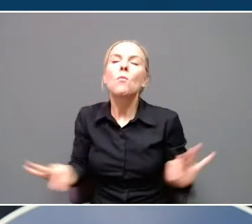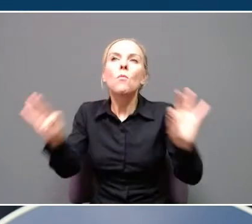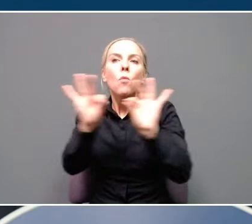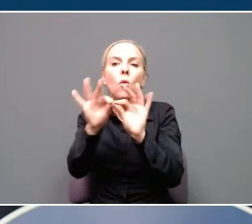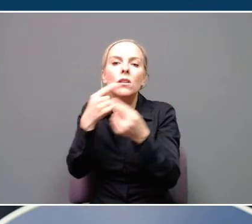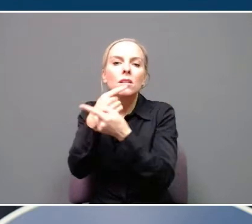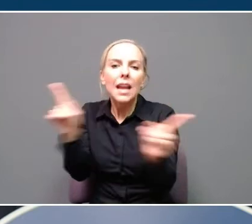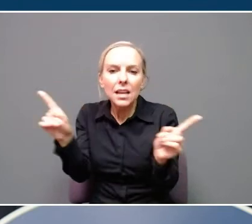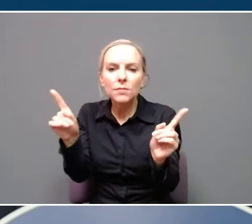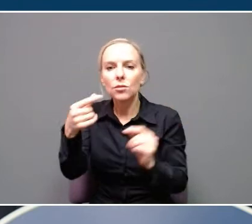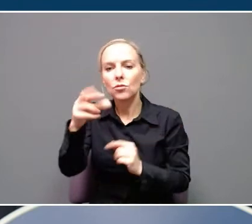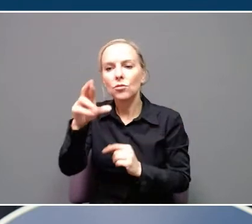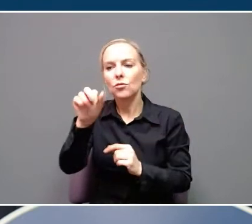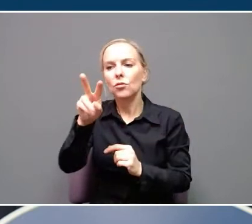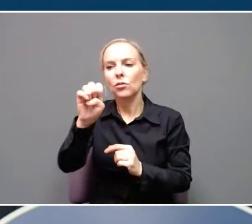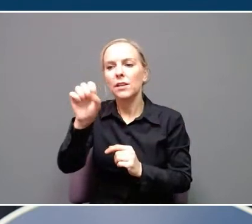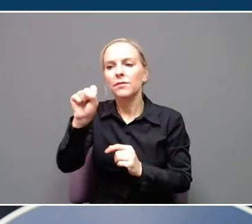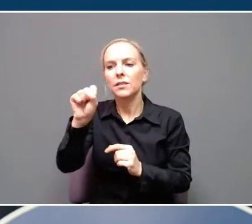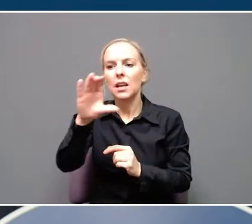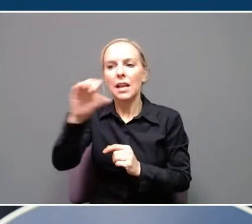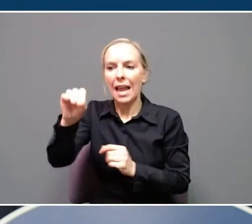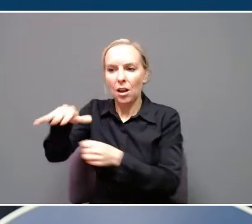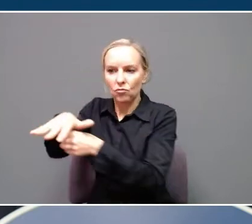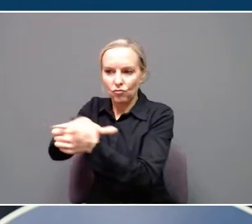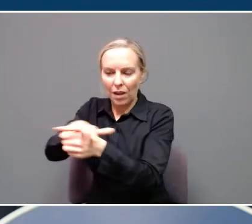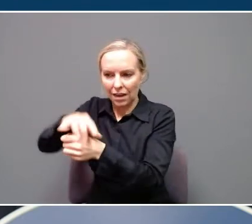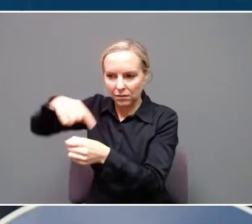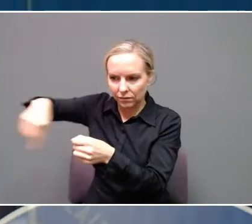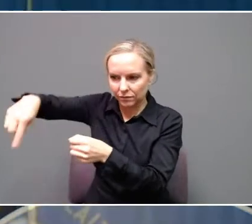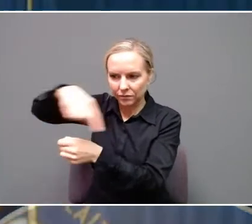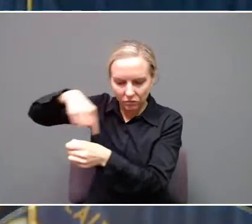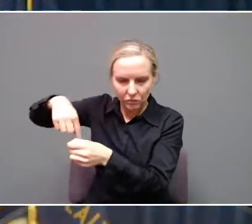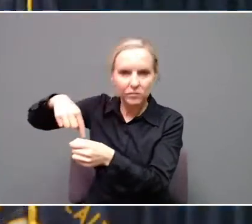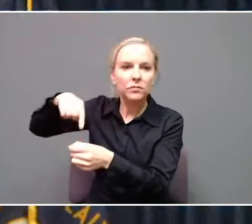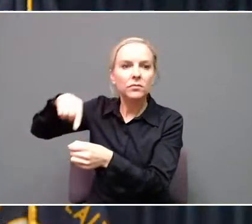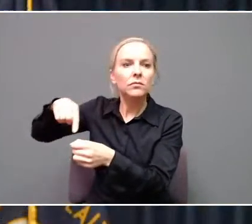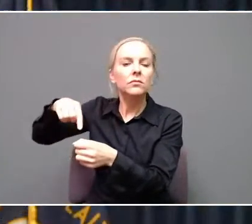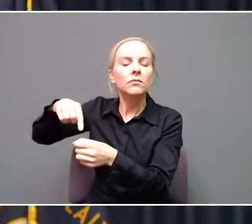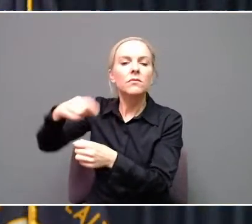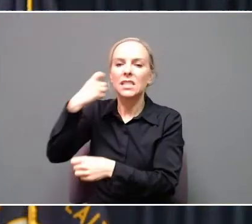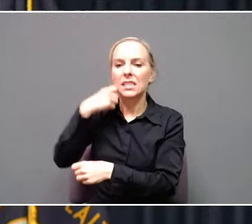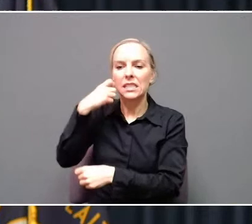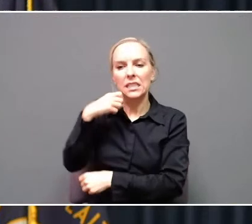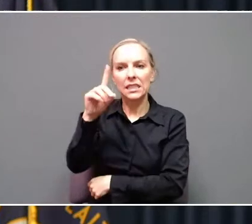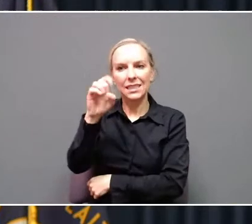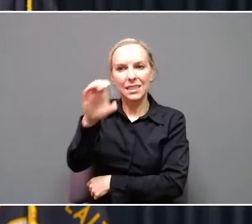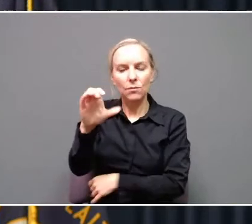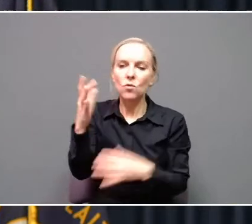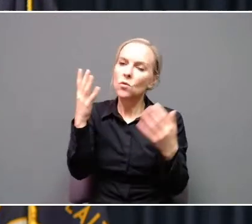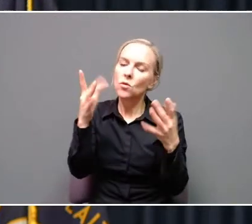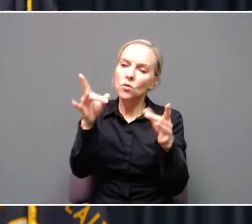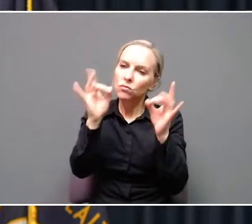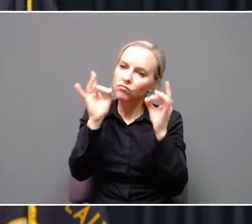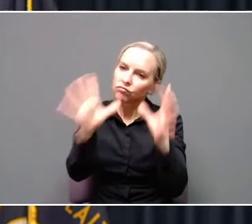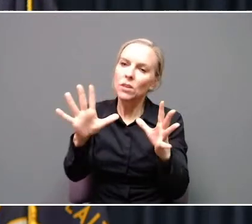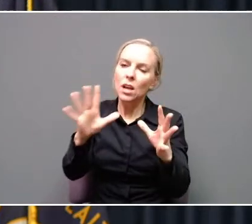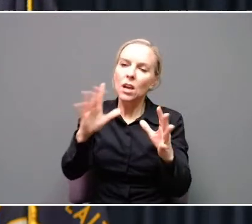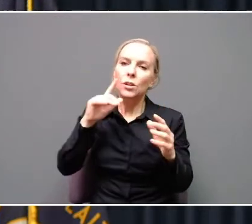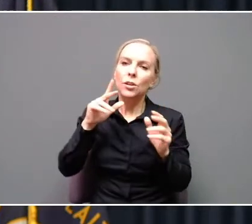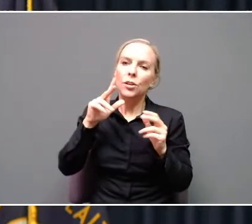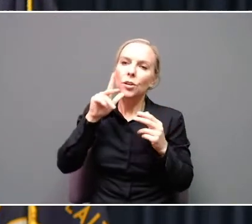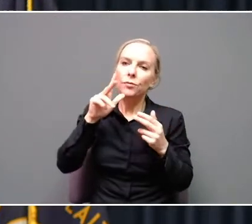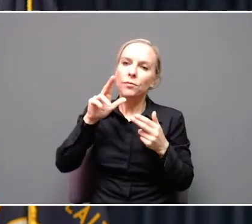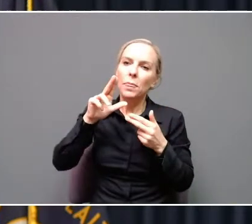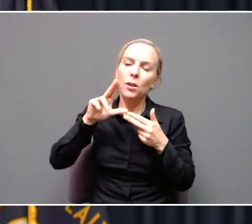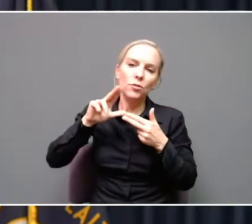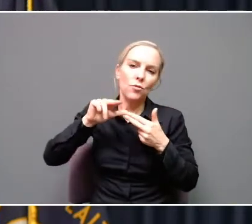surrounding area. This was the community at the center of last December's devastating tornadoes that disrupted and continues to